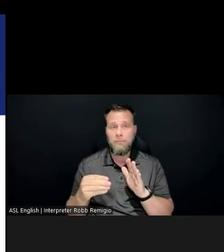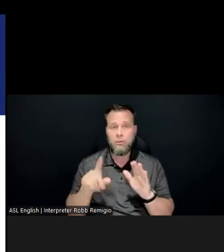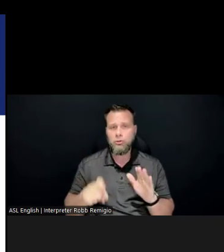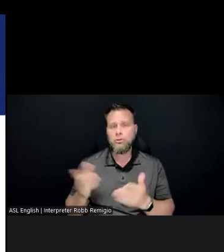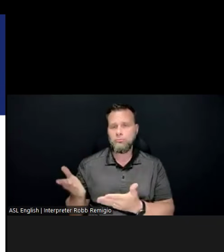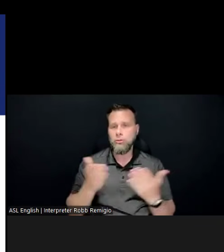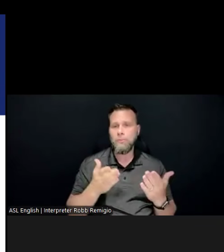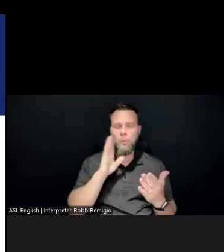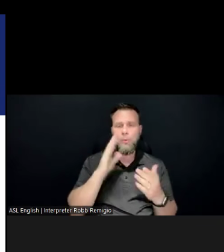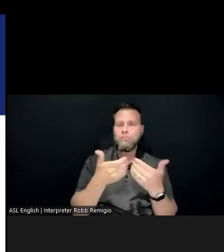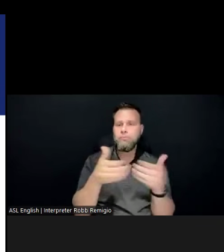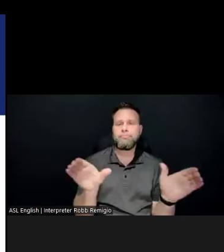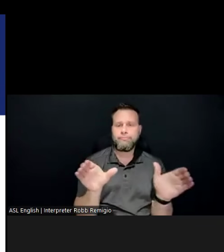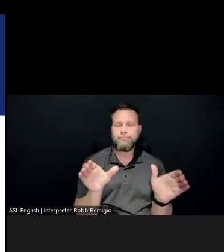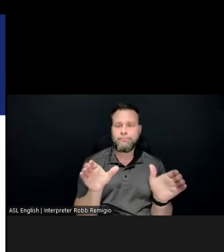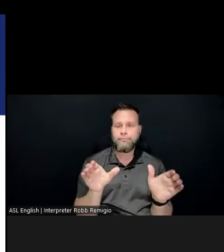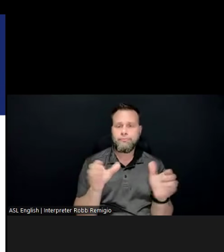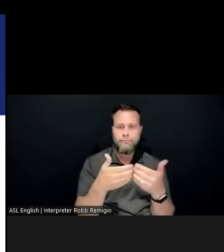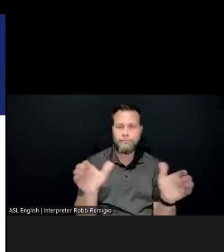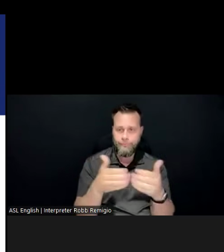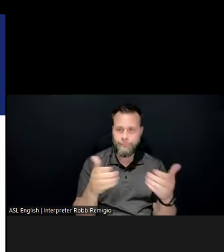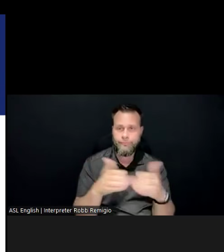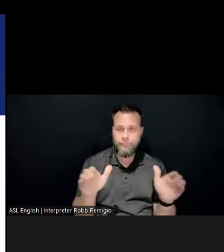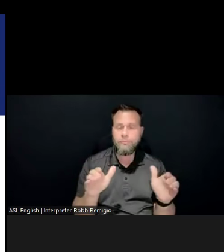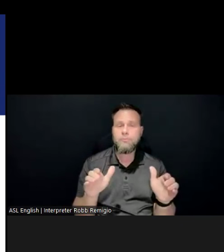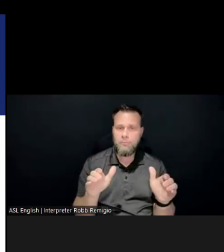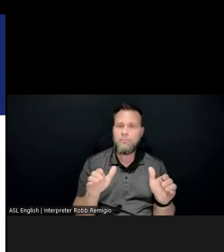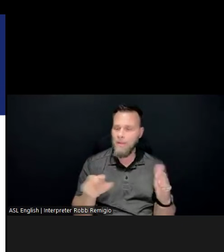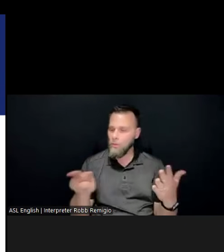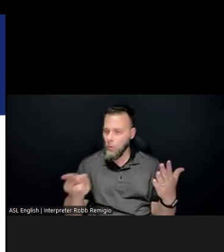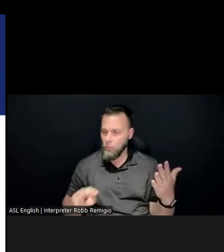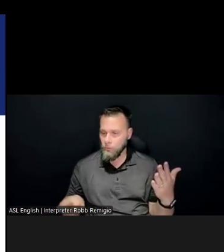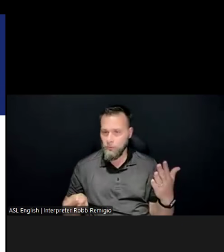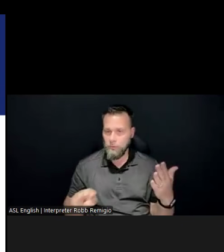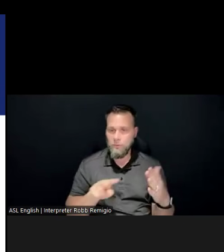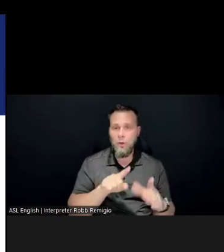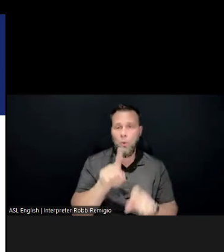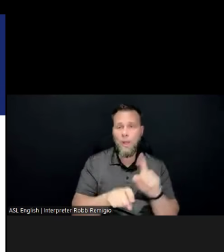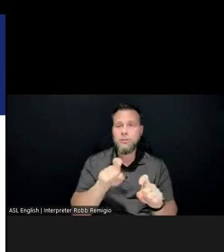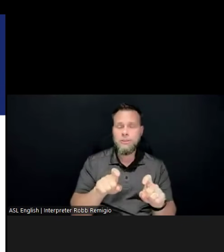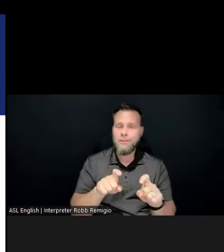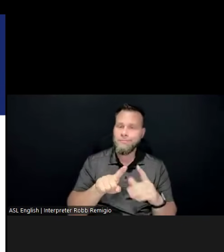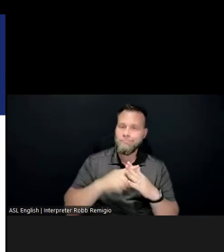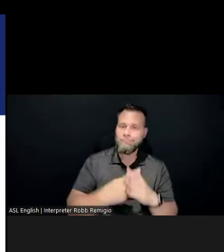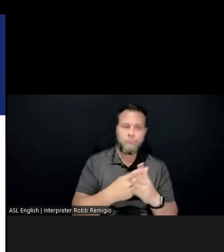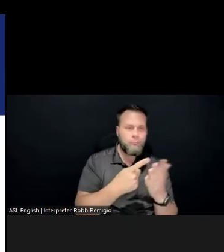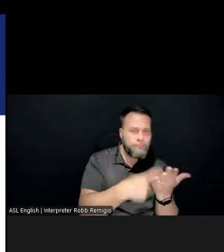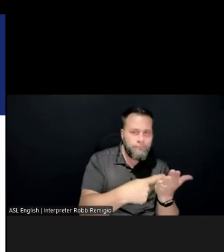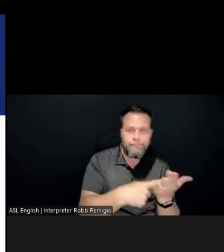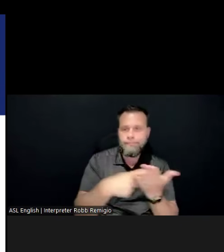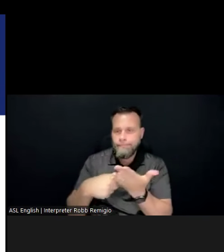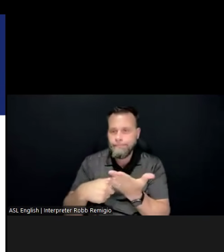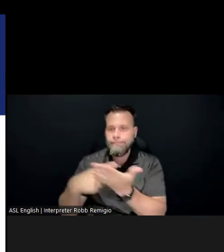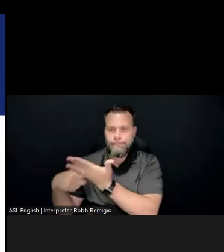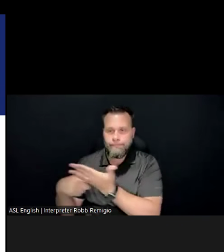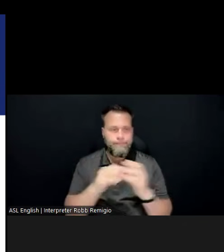some breakouts, and we'd love if these could serve as discussion prompts for conversations we can have with one another. But at the same time,